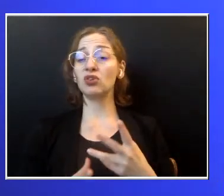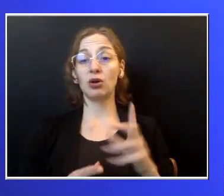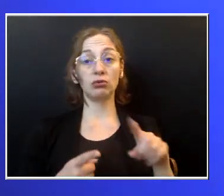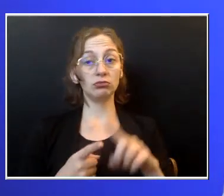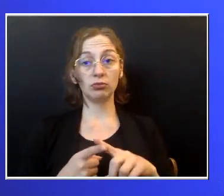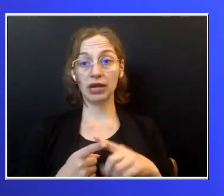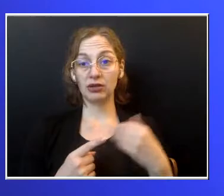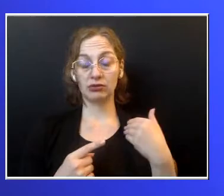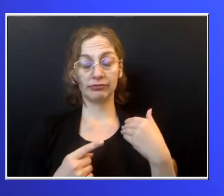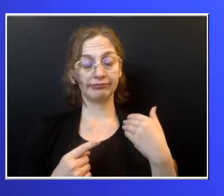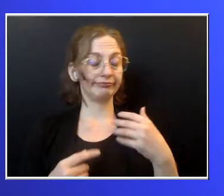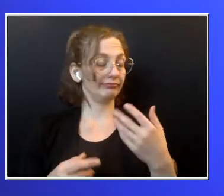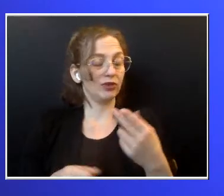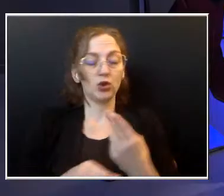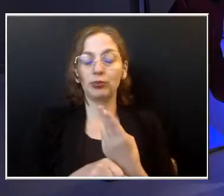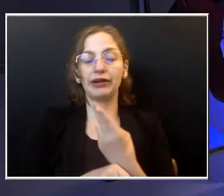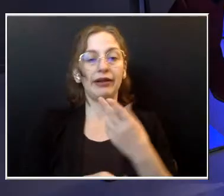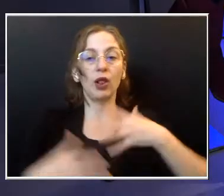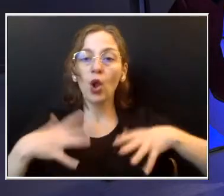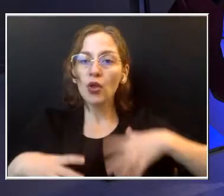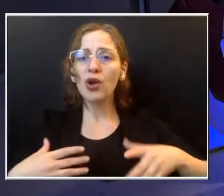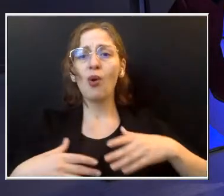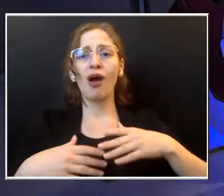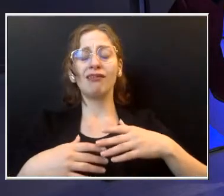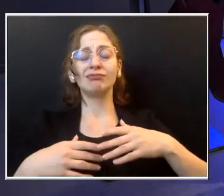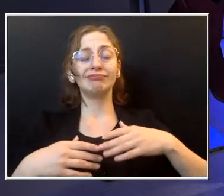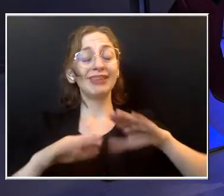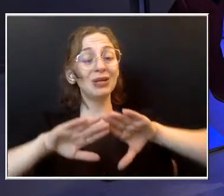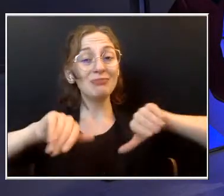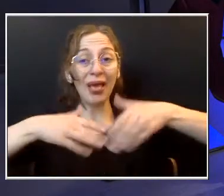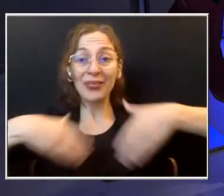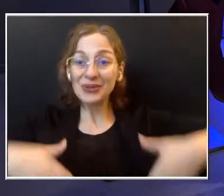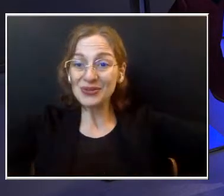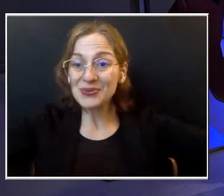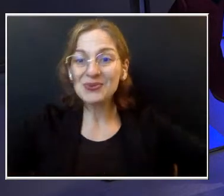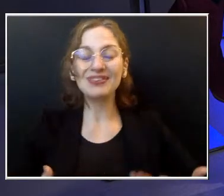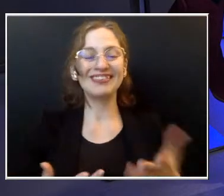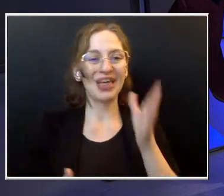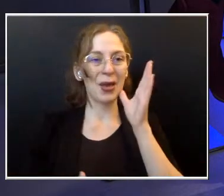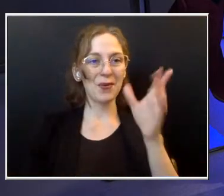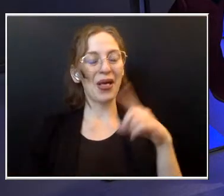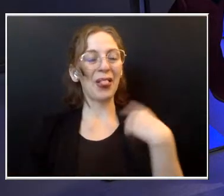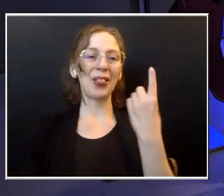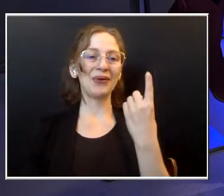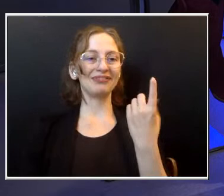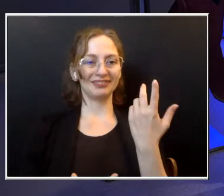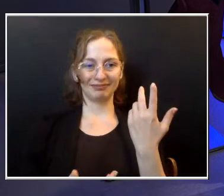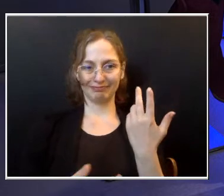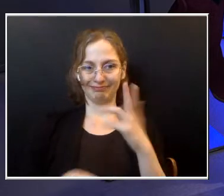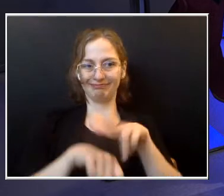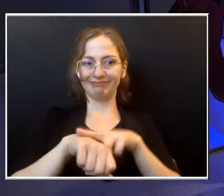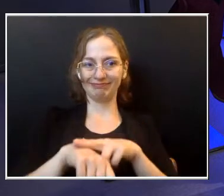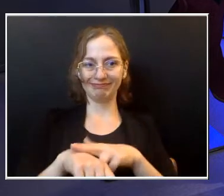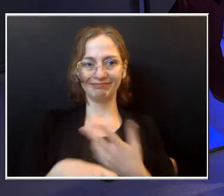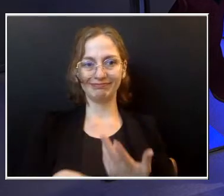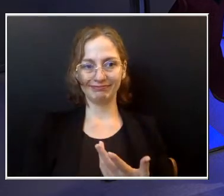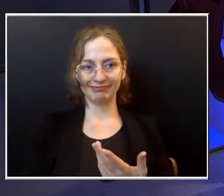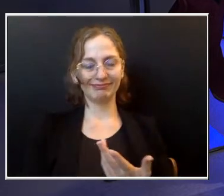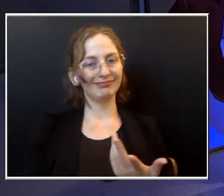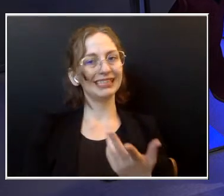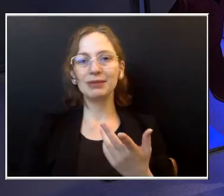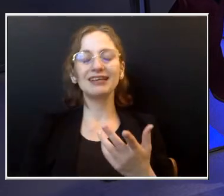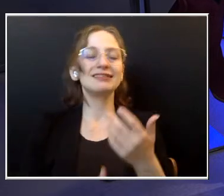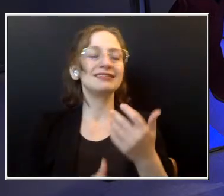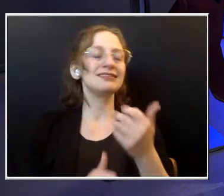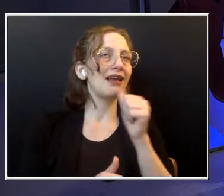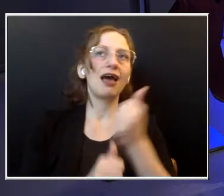natural as possible. Because as you mentioned, Heather, not everybody, it's not for everyone. You do you, right? I want to get our takeaways today. Such a